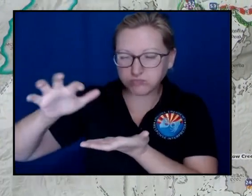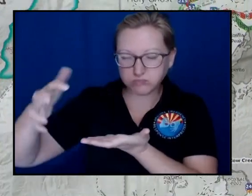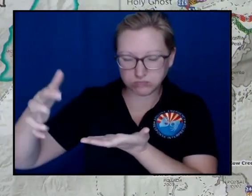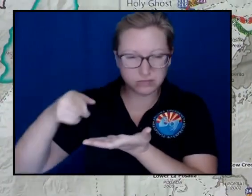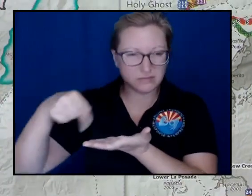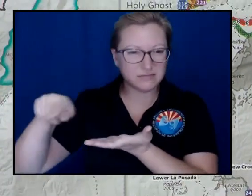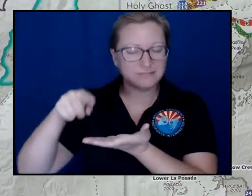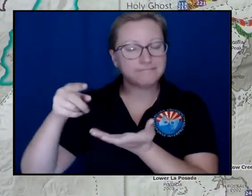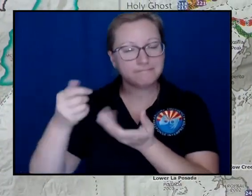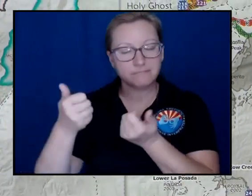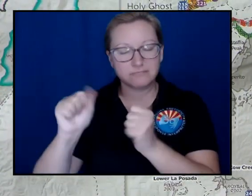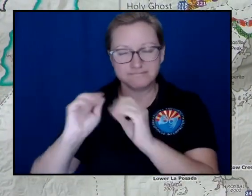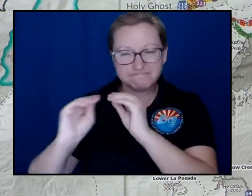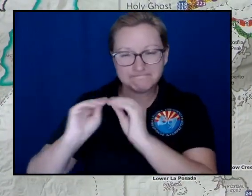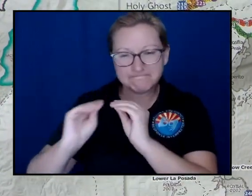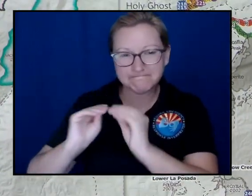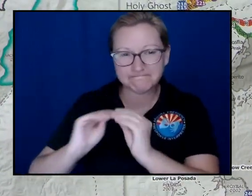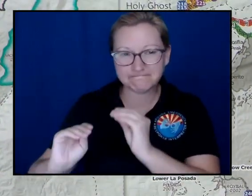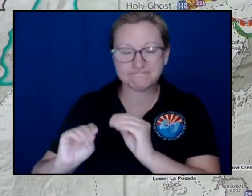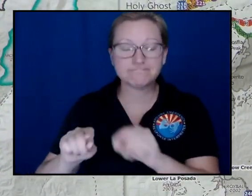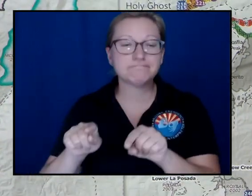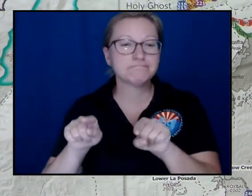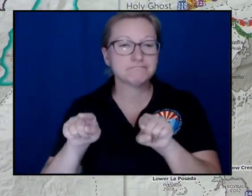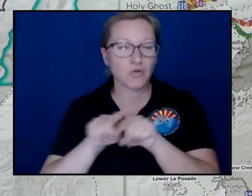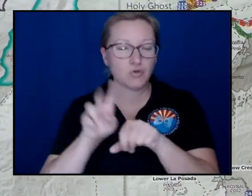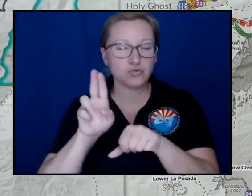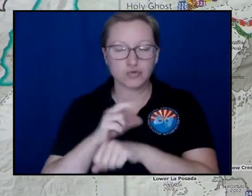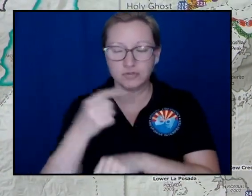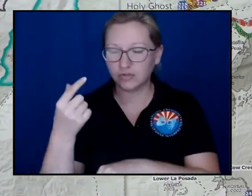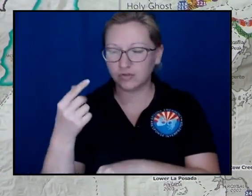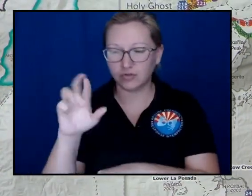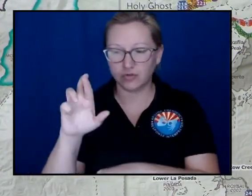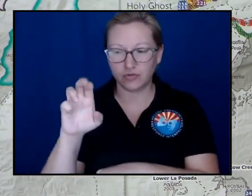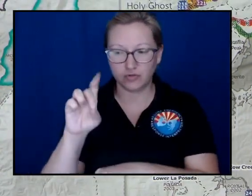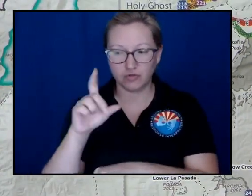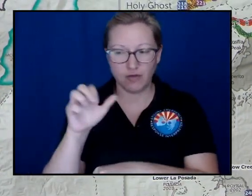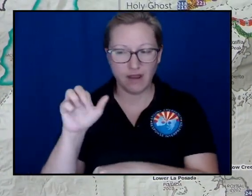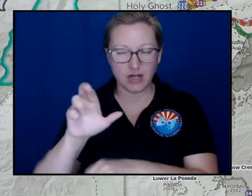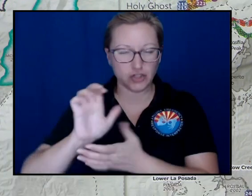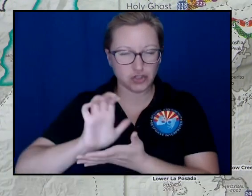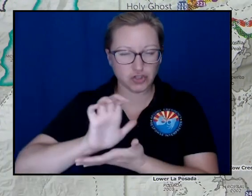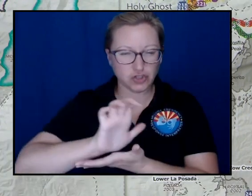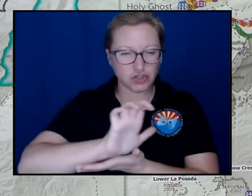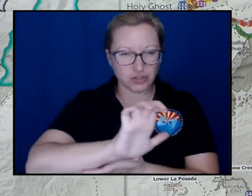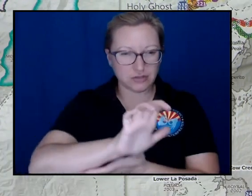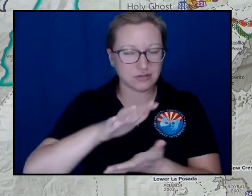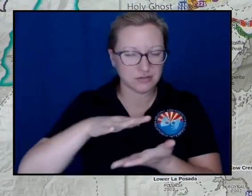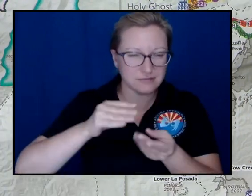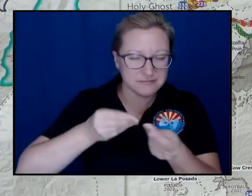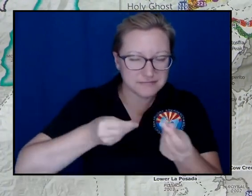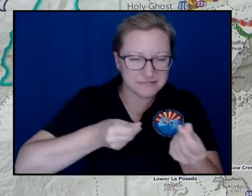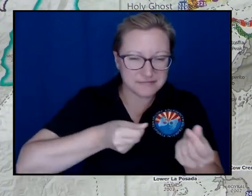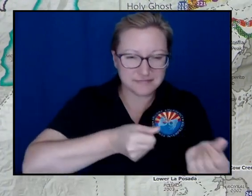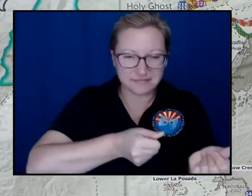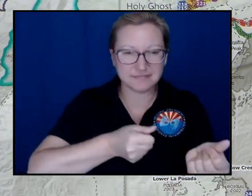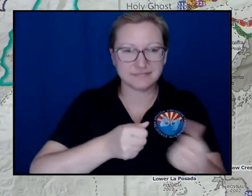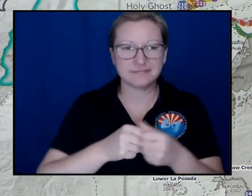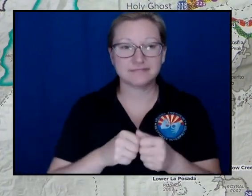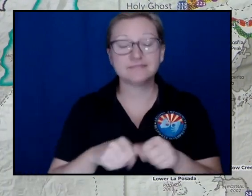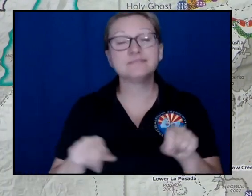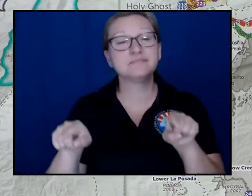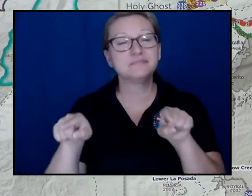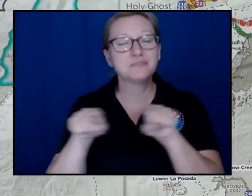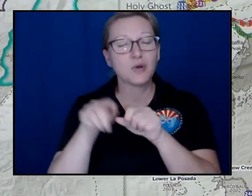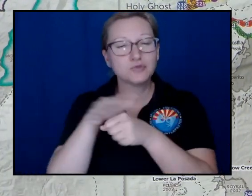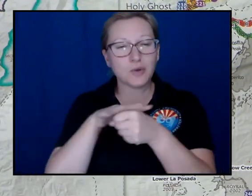work just off to the east of that. And then also there's an area that we call the Spaghetti Bowl. It looks on the map, it's just different